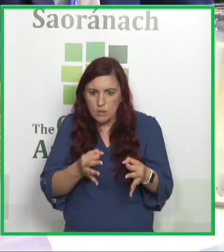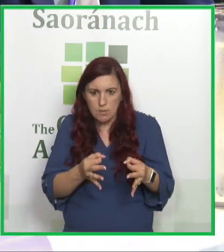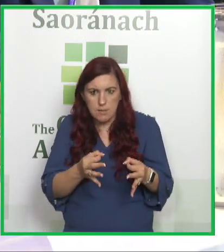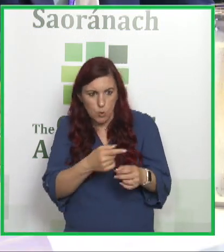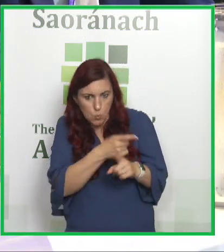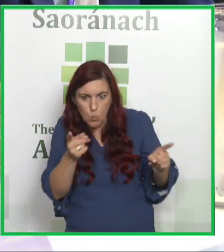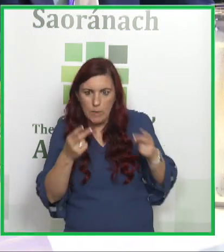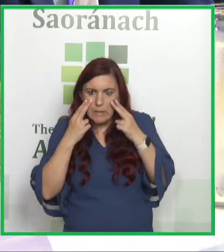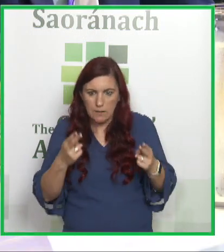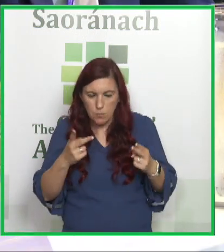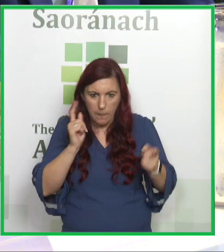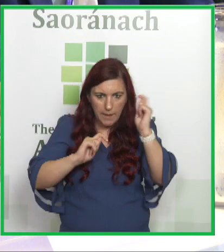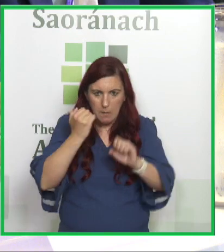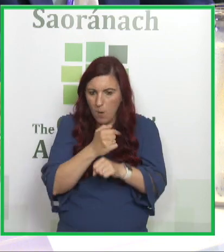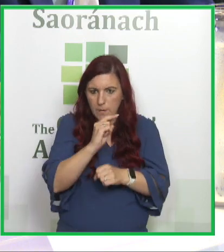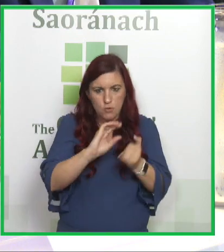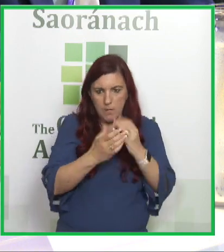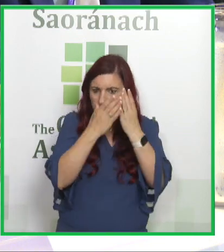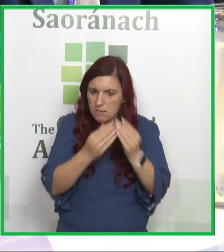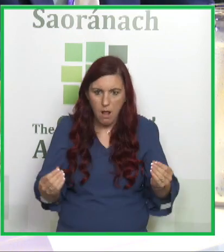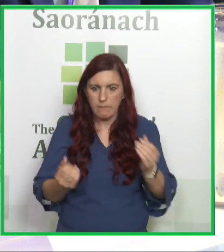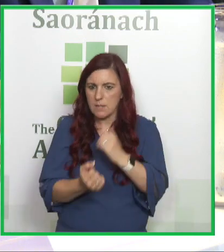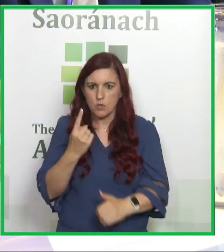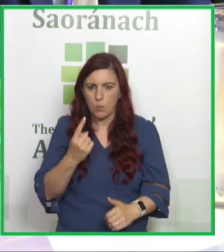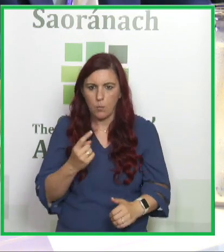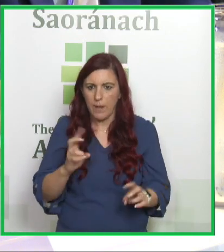something is so serious it gets urgent priority. Thank you.